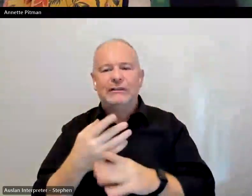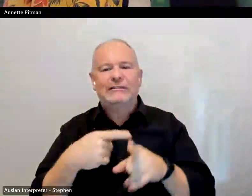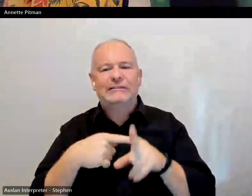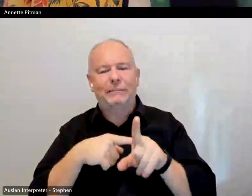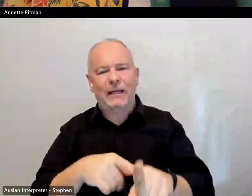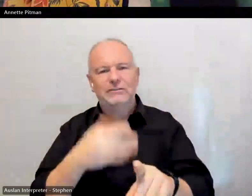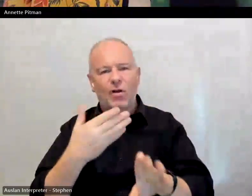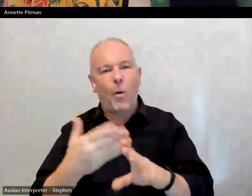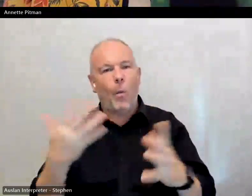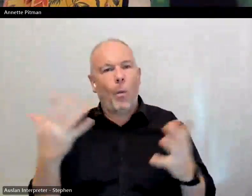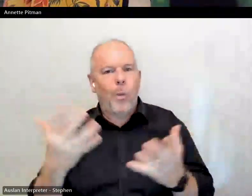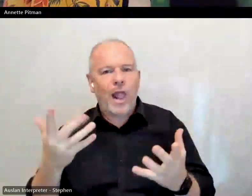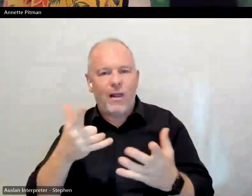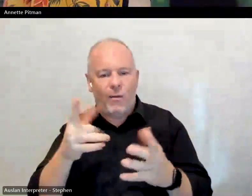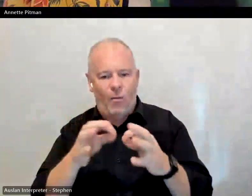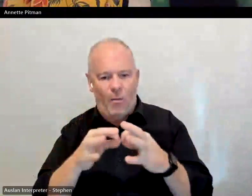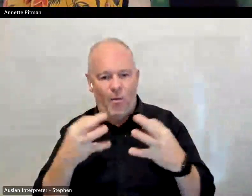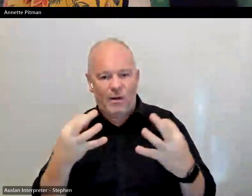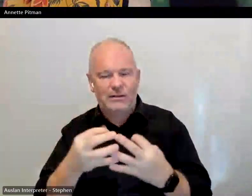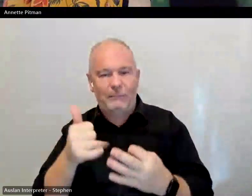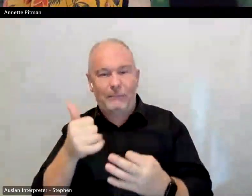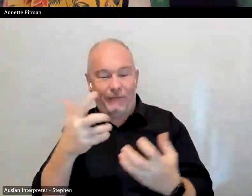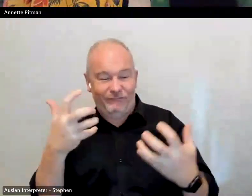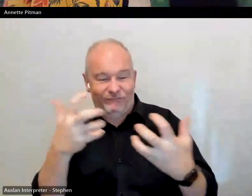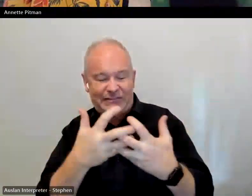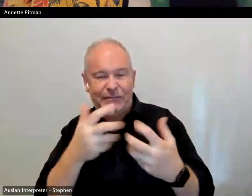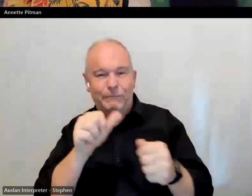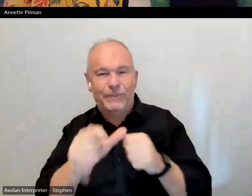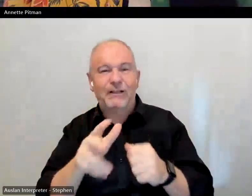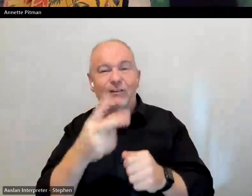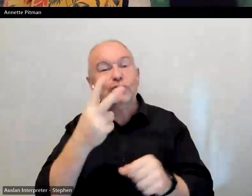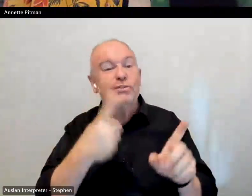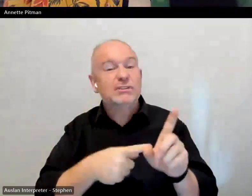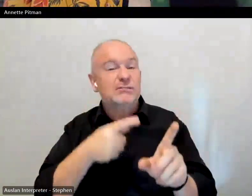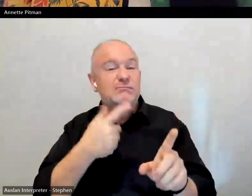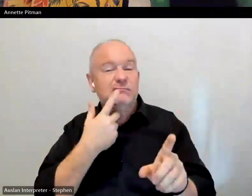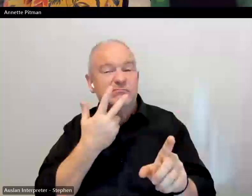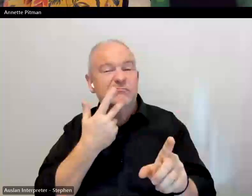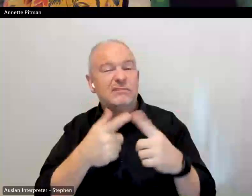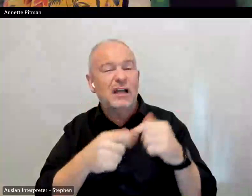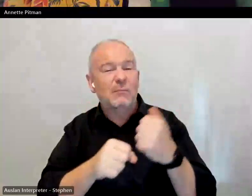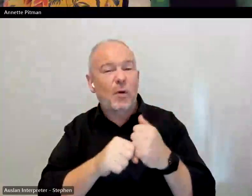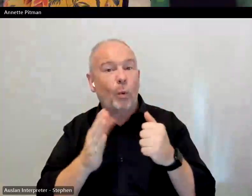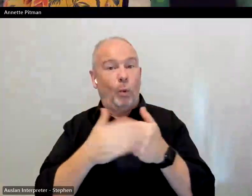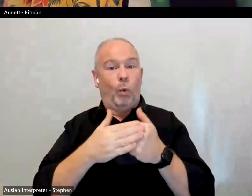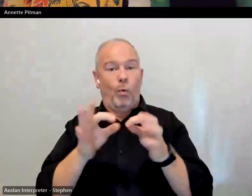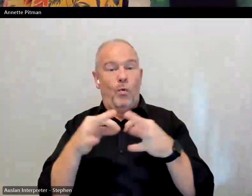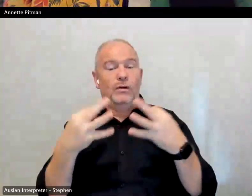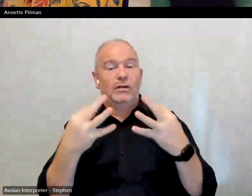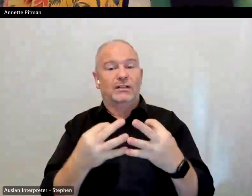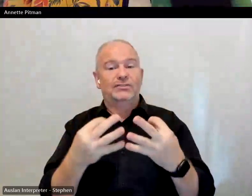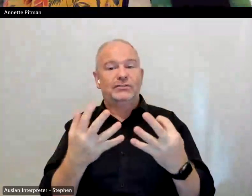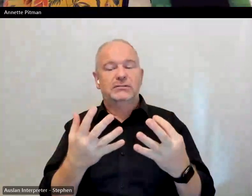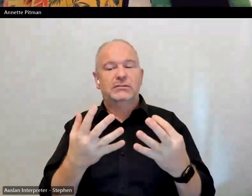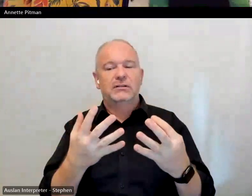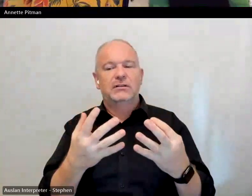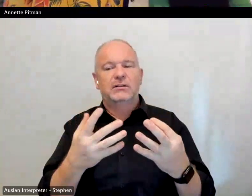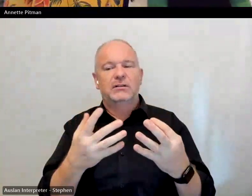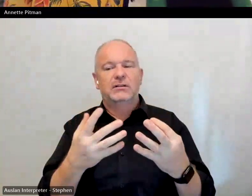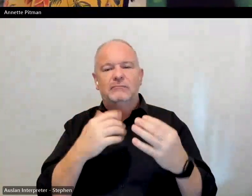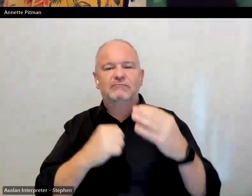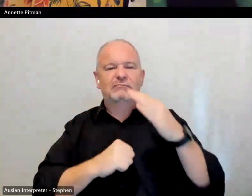on where an organisation may fit. So for 2-year, for really new organisations, there'll be upper